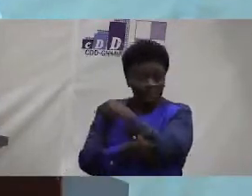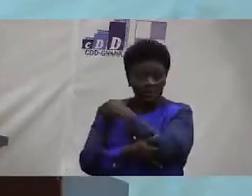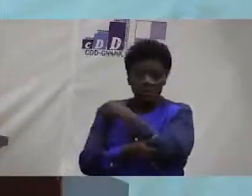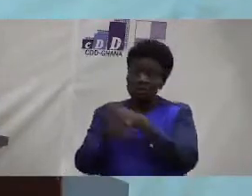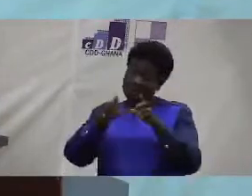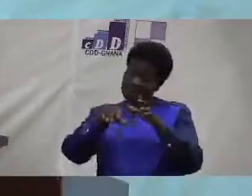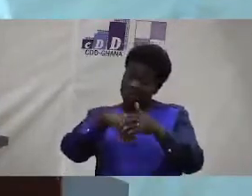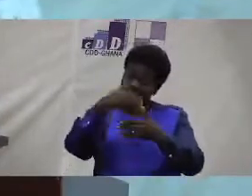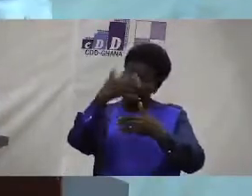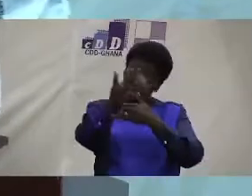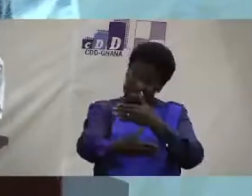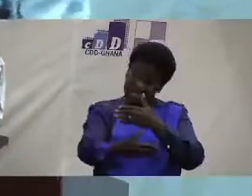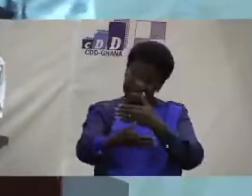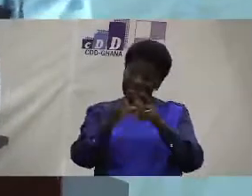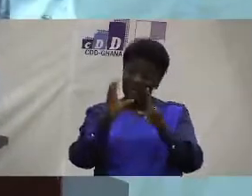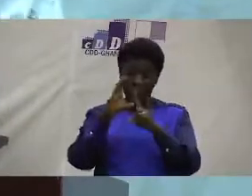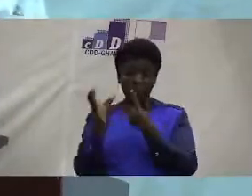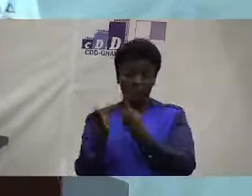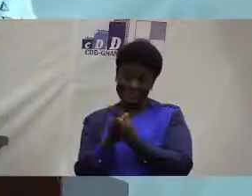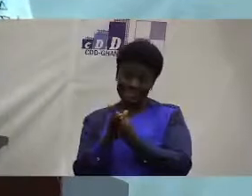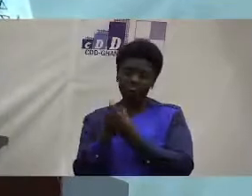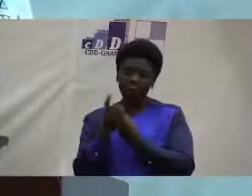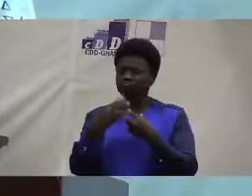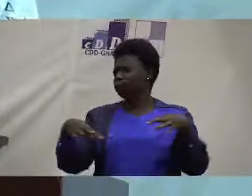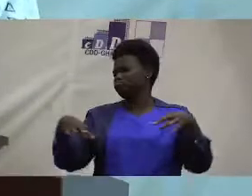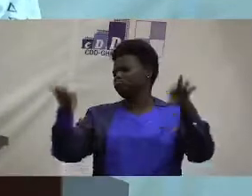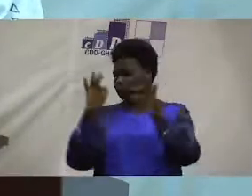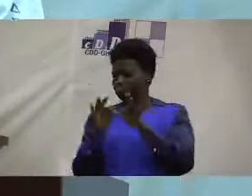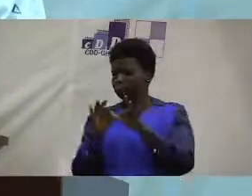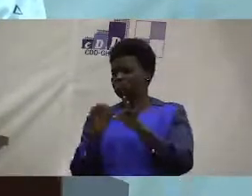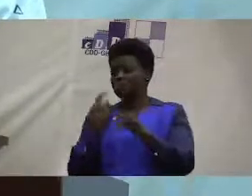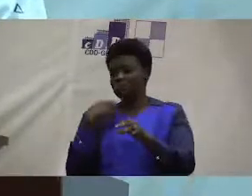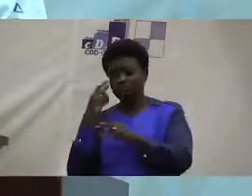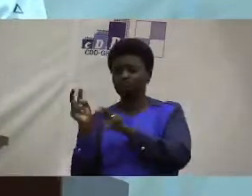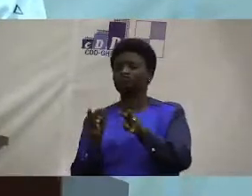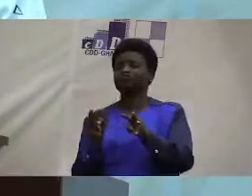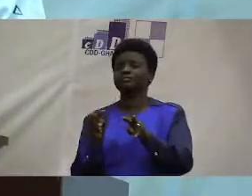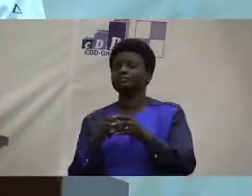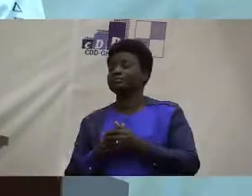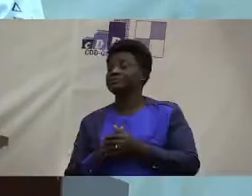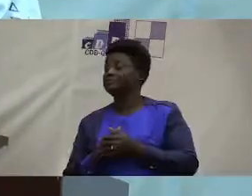external factors are important for us to look at.